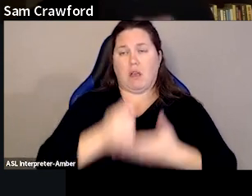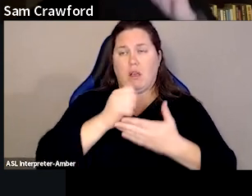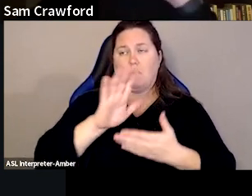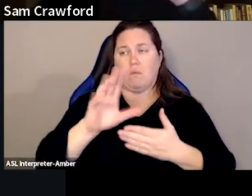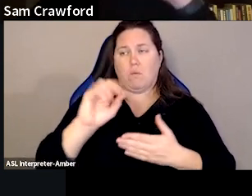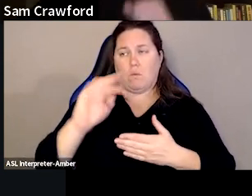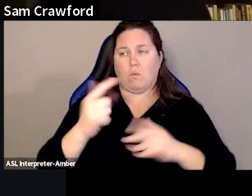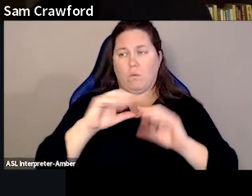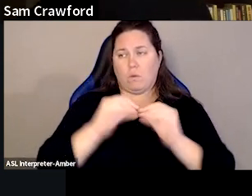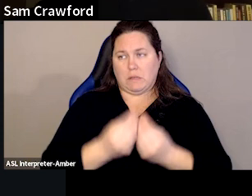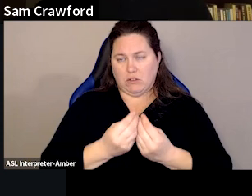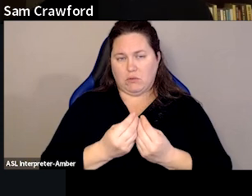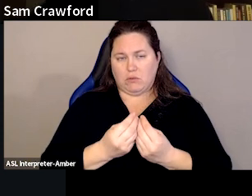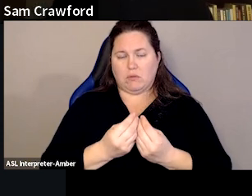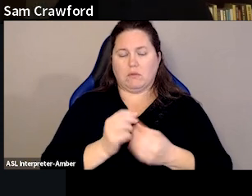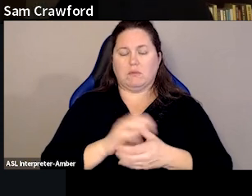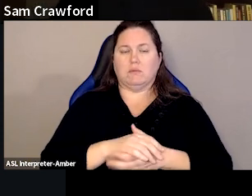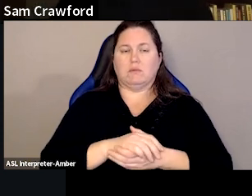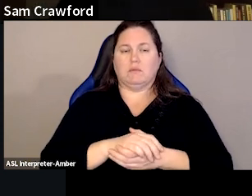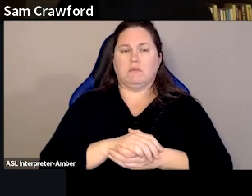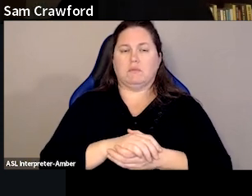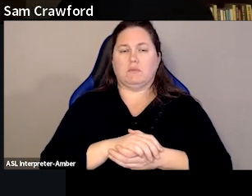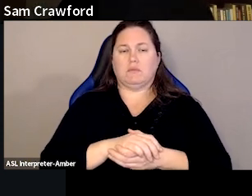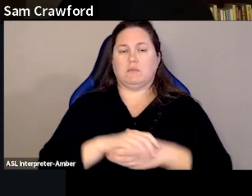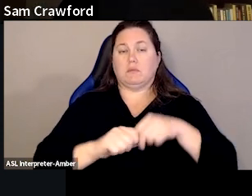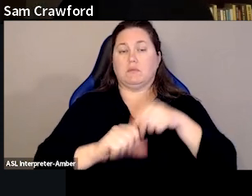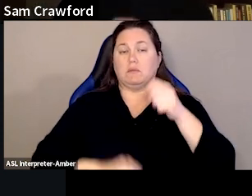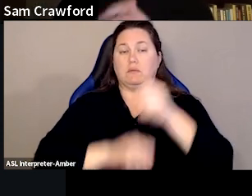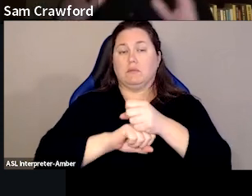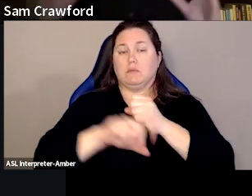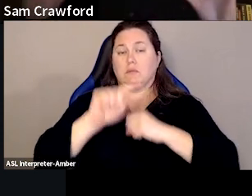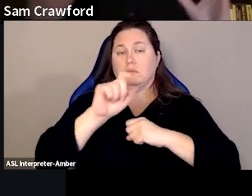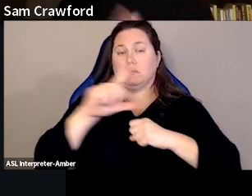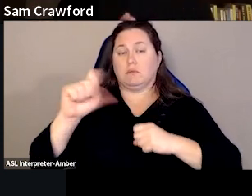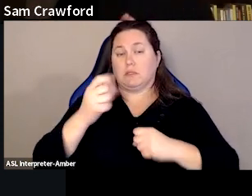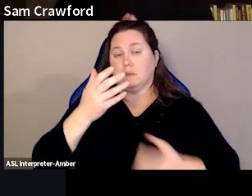web builders, the supporting tools may well be a game changer. And,